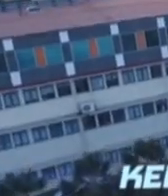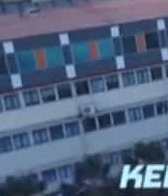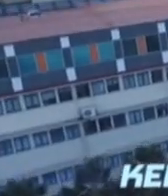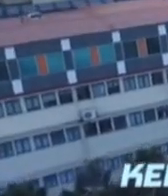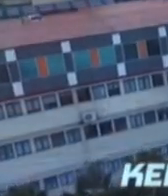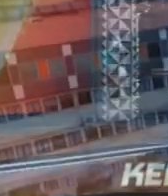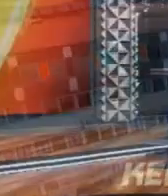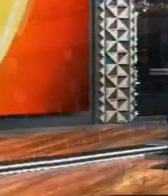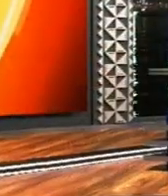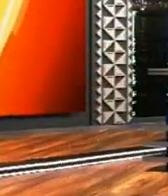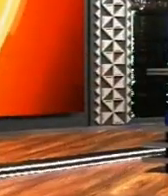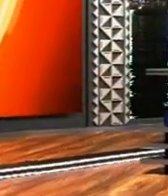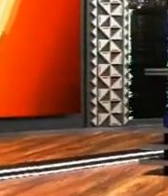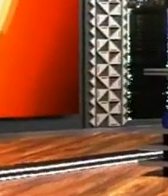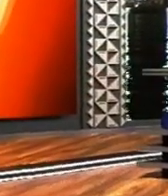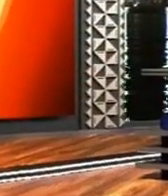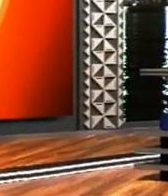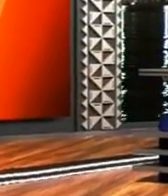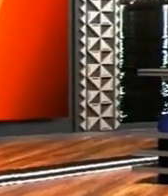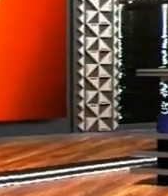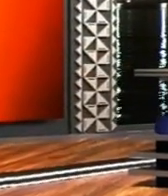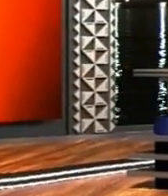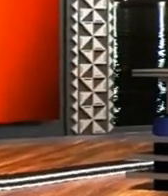Suba, Ritika Pratap.